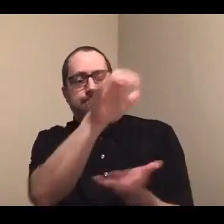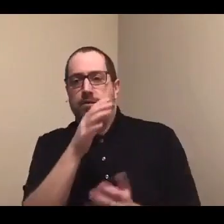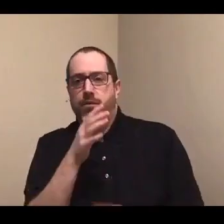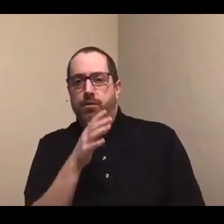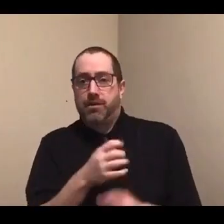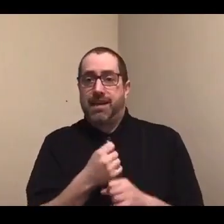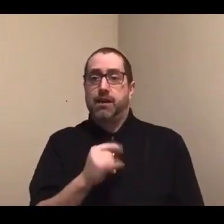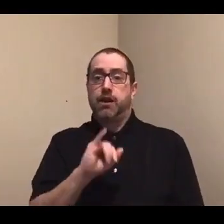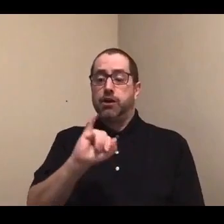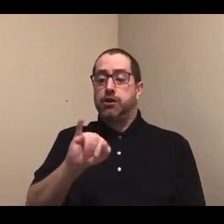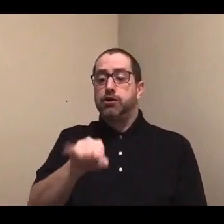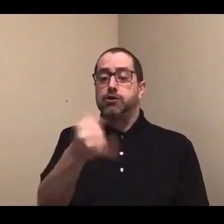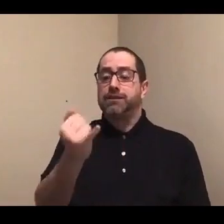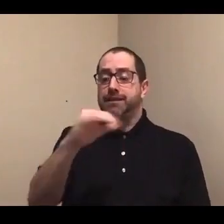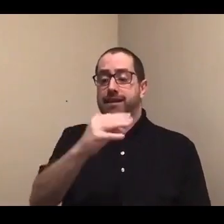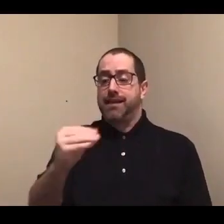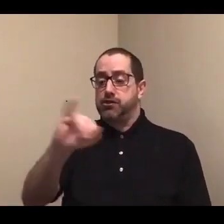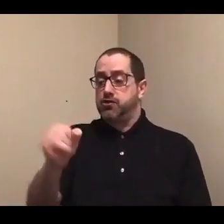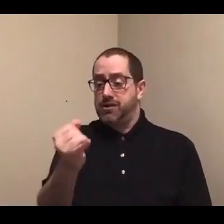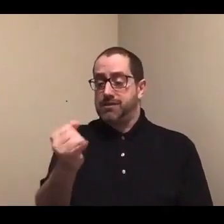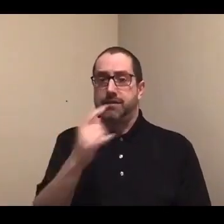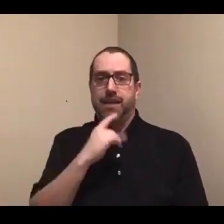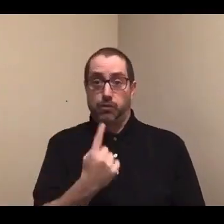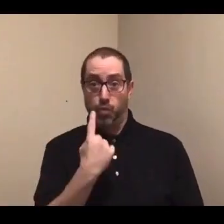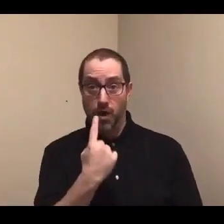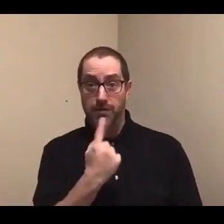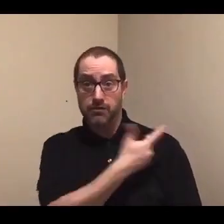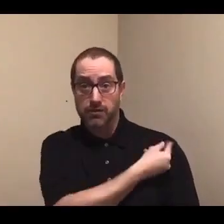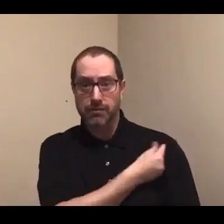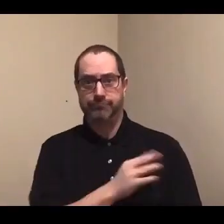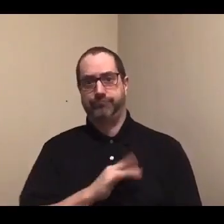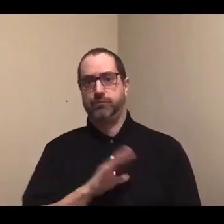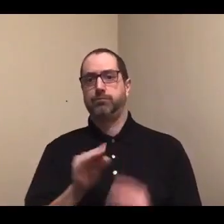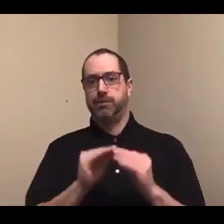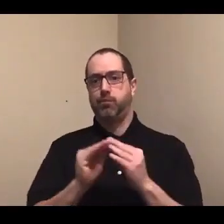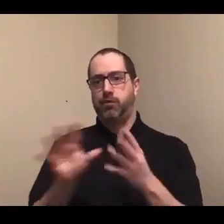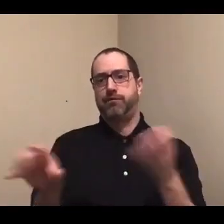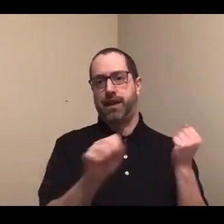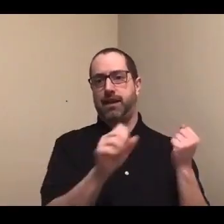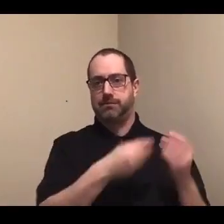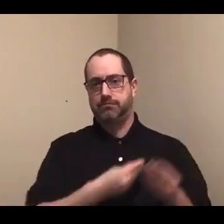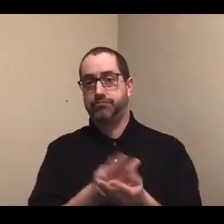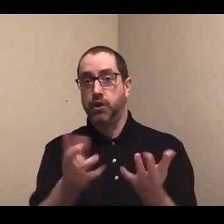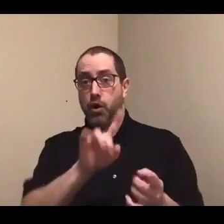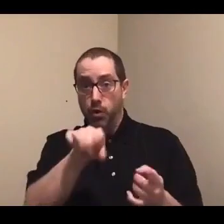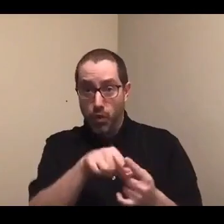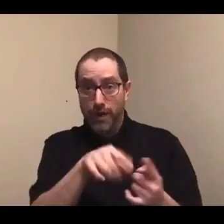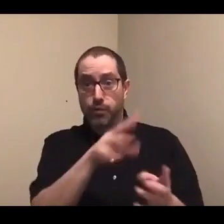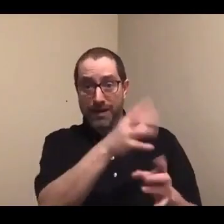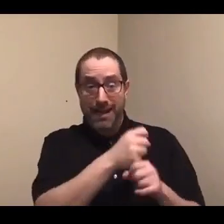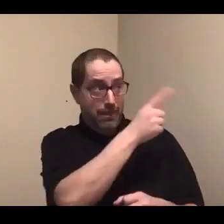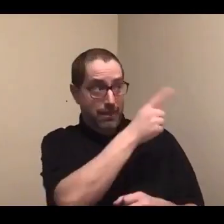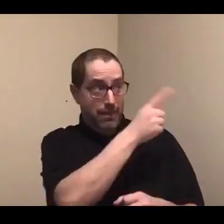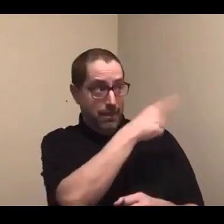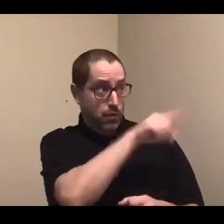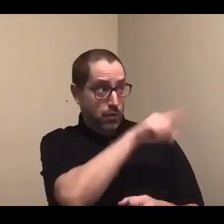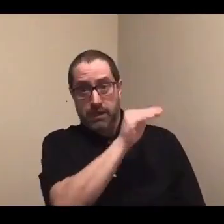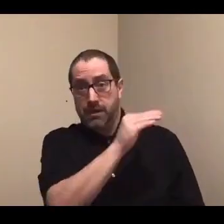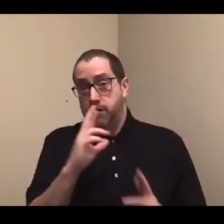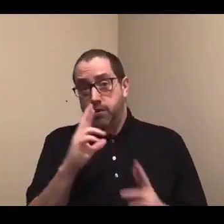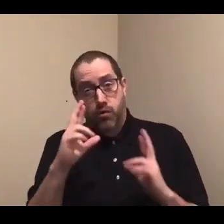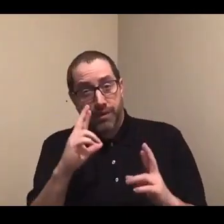that'll expedite things very much when we get those. We're hoping to be able to get an early